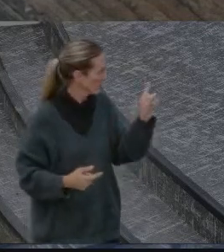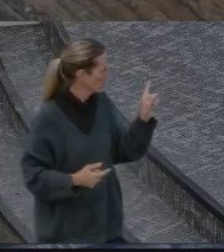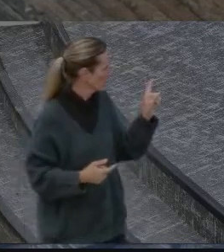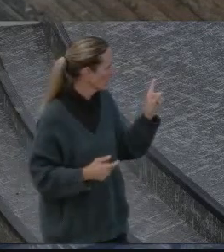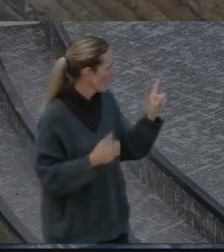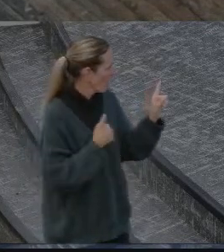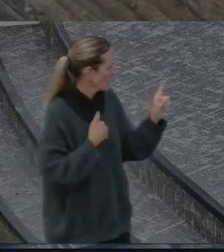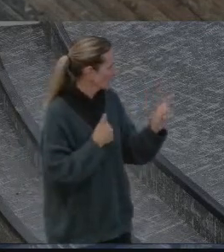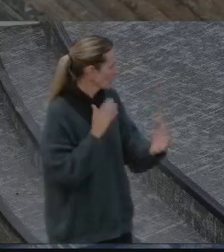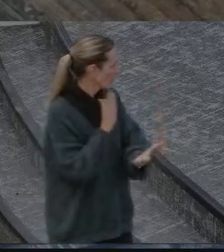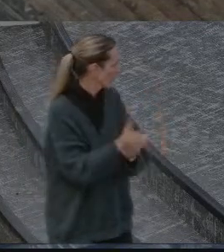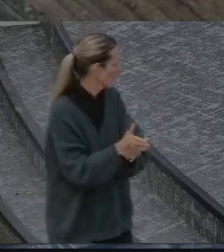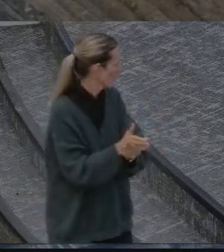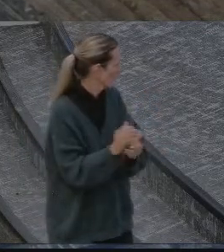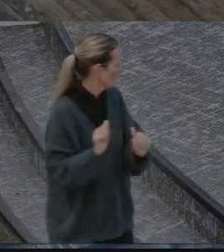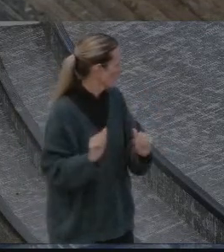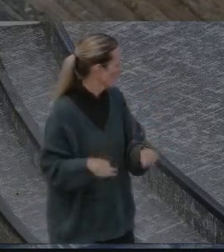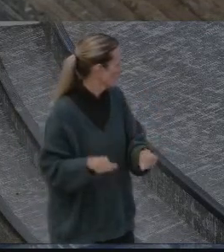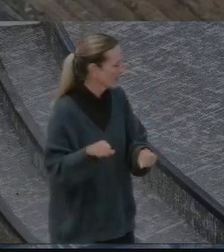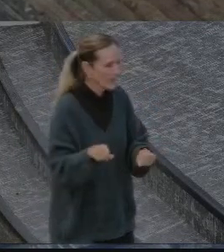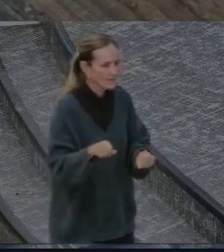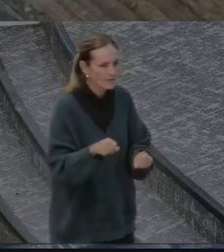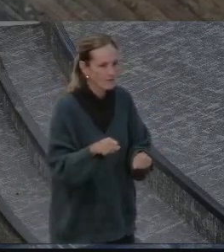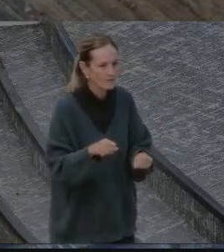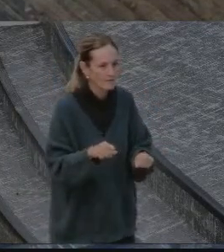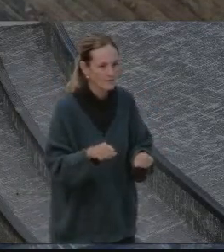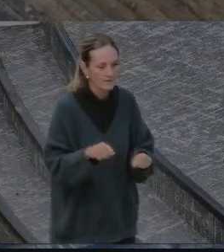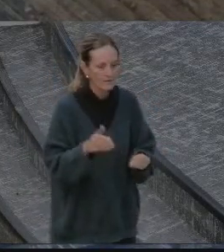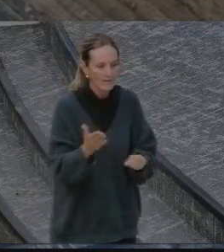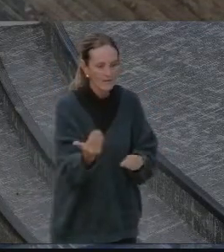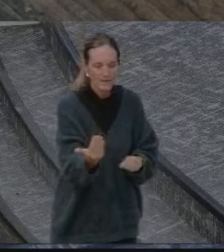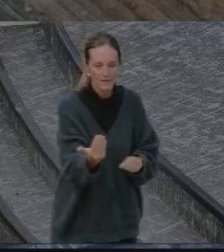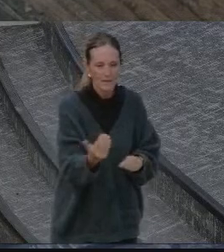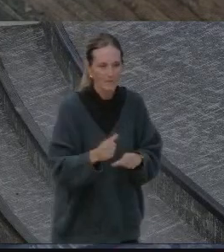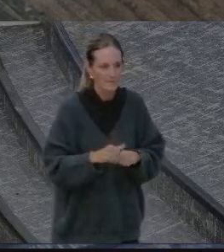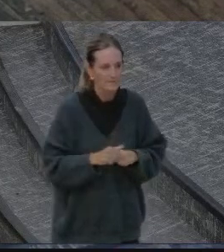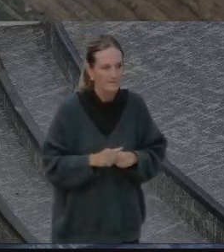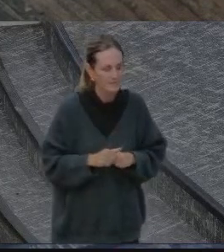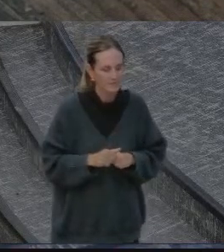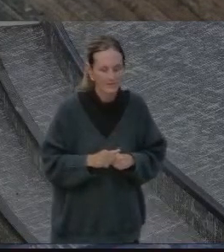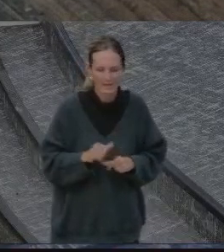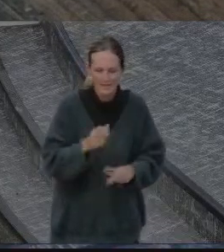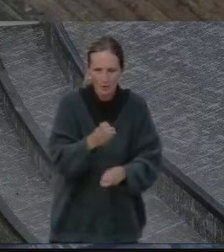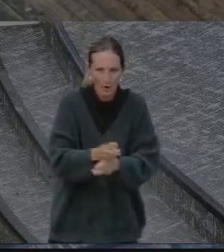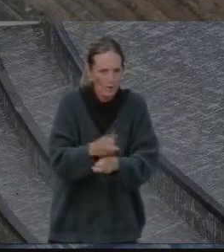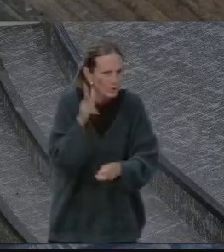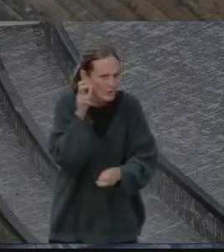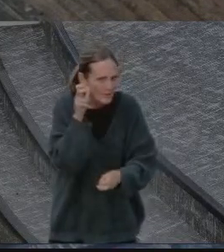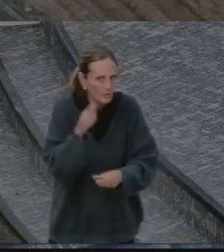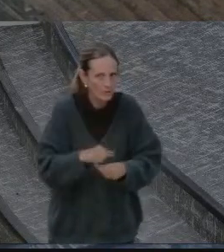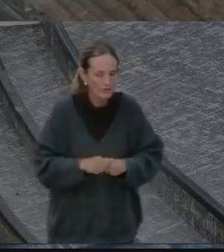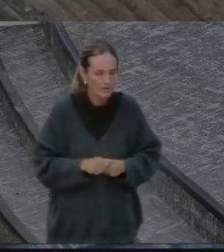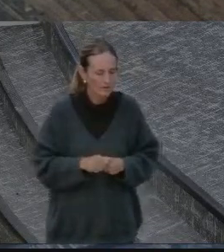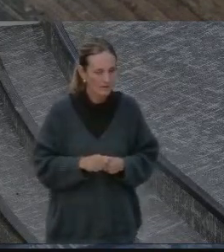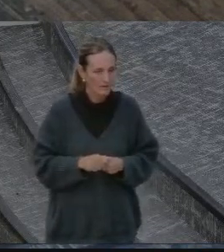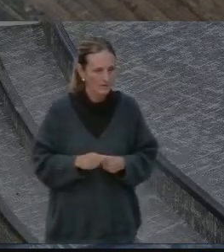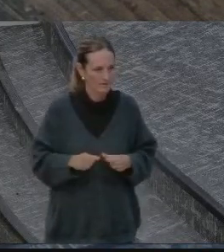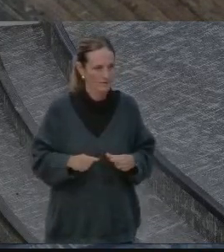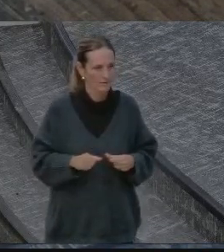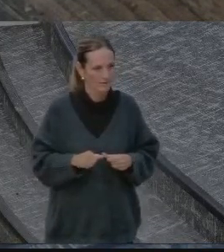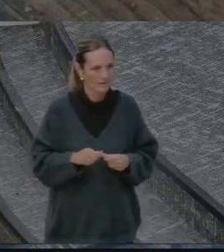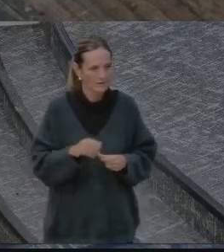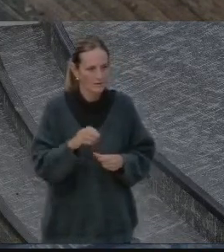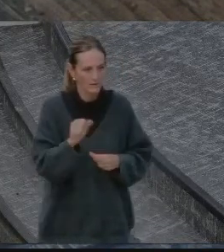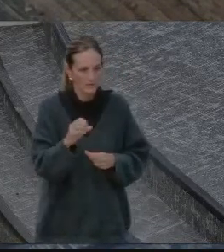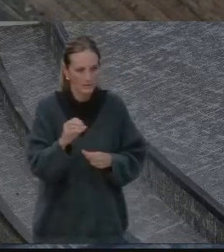interrupt. I'm sorry. Can you speak up a little bit? Oh, sorry. It's sort of hard back here with the volume. Okay.